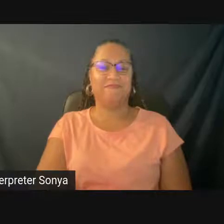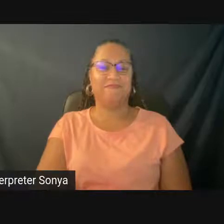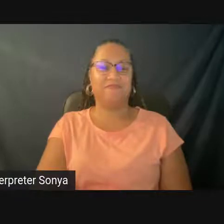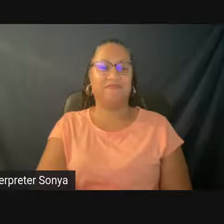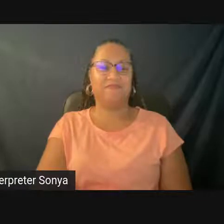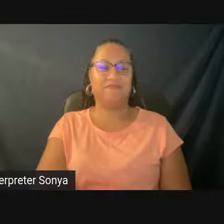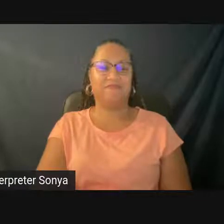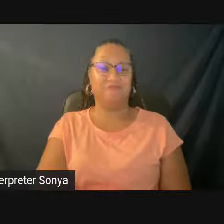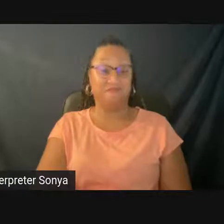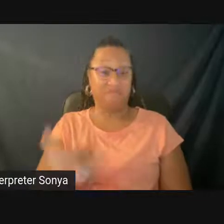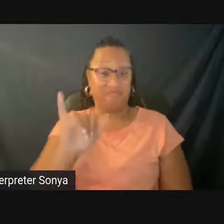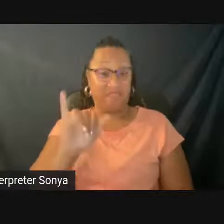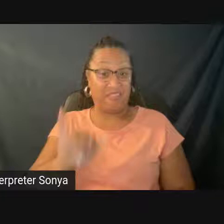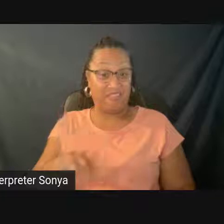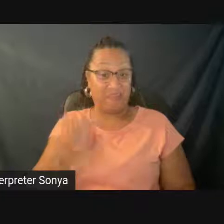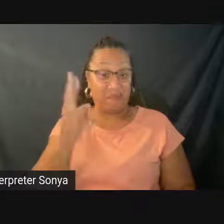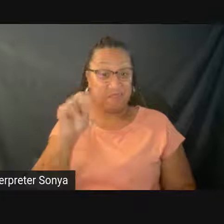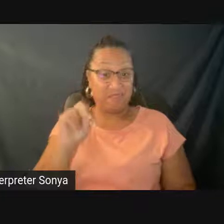That was fun.